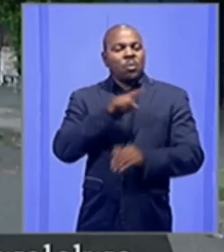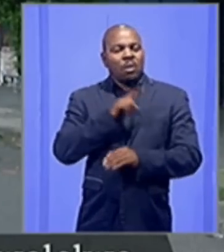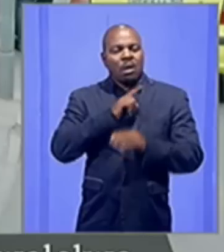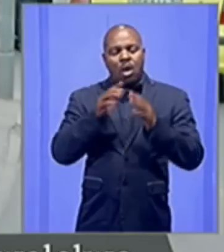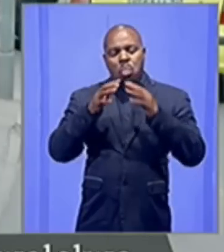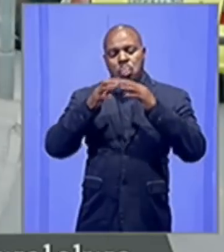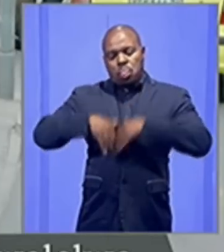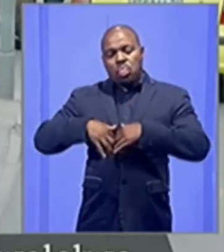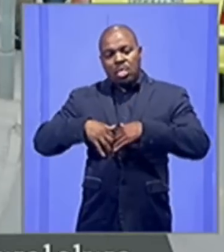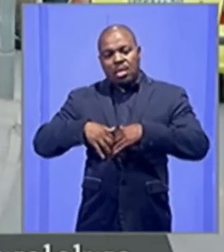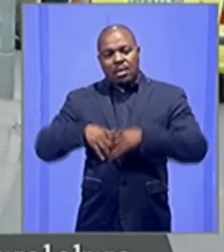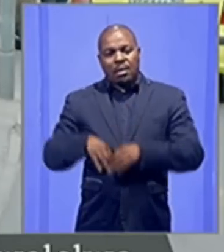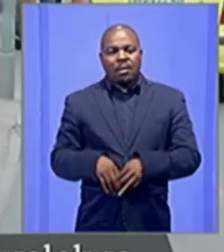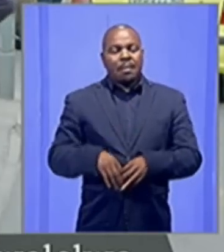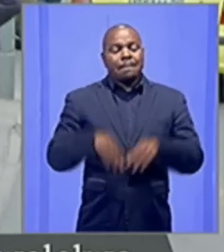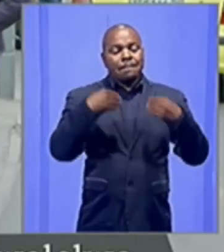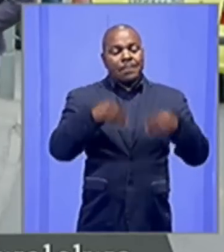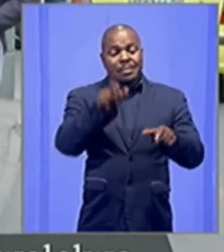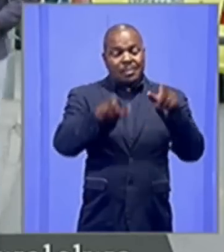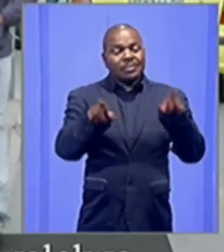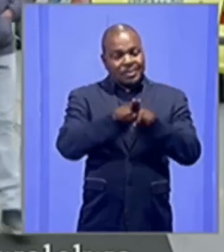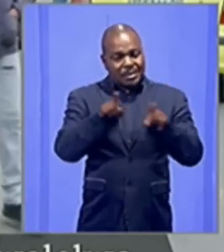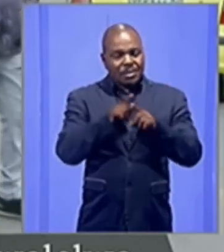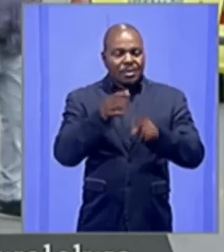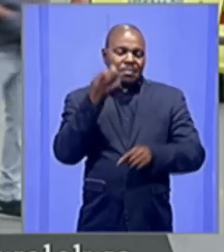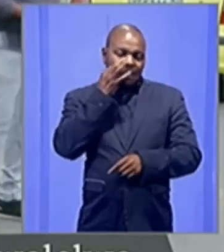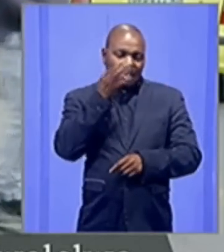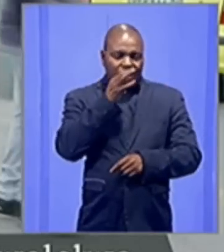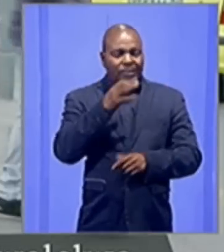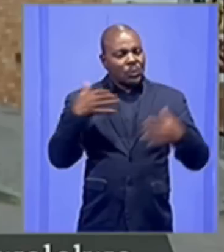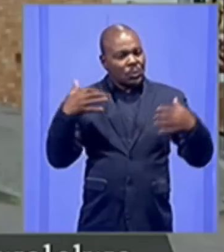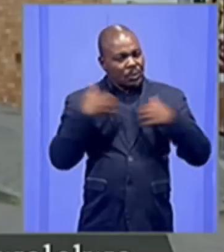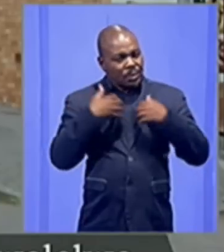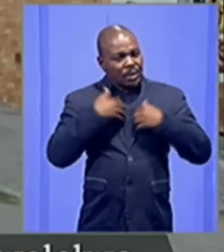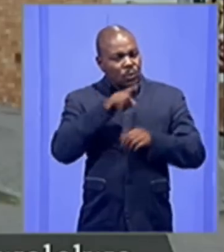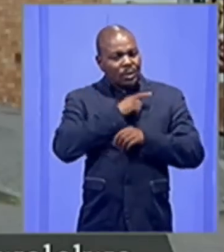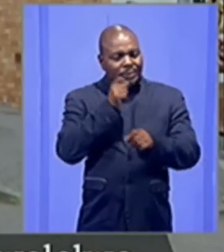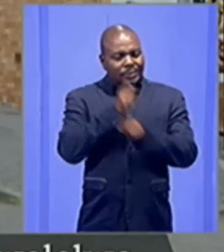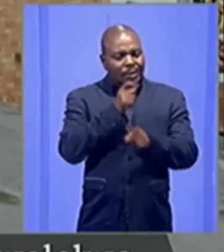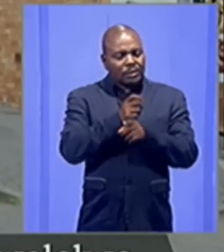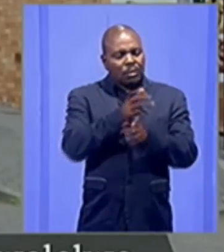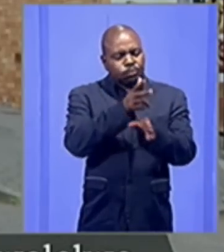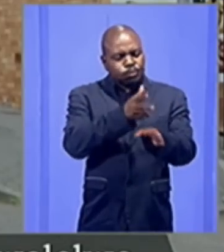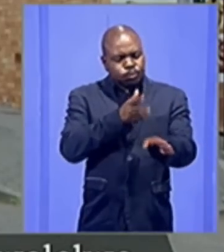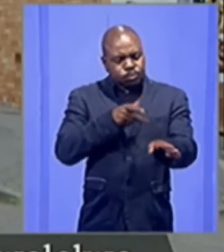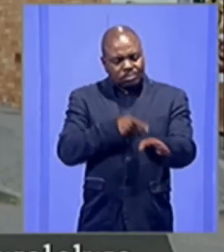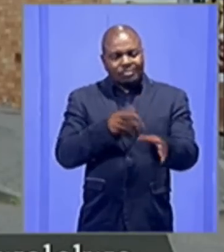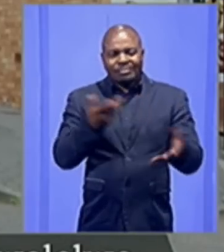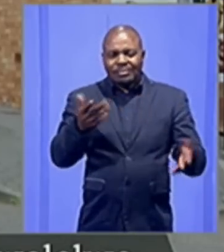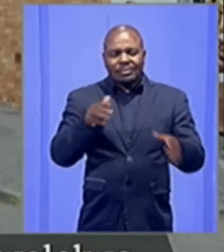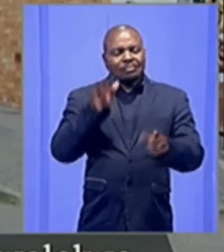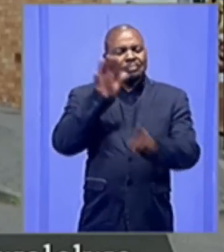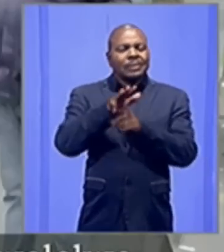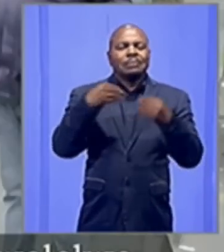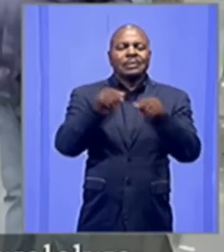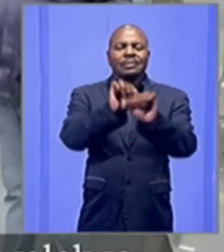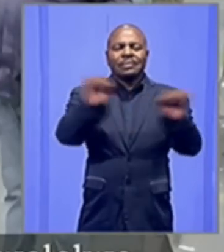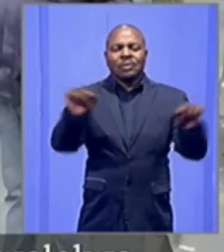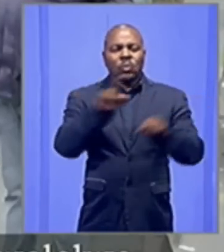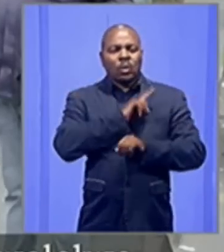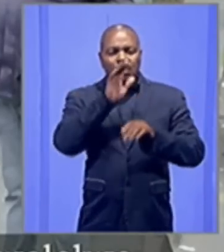petsoa. Bahwebi ba lehae le bona ba hlahisitse ngongorego ya bona ya hore ditekesi tsena di ama kgwebo tsa bona ka ha bareki ba